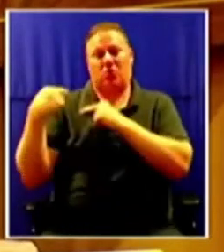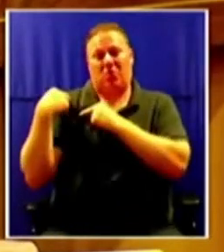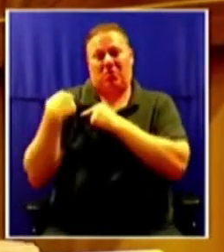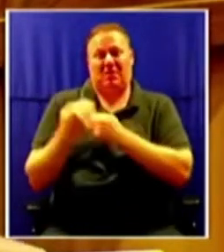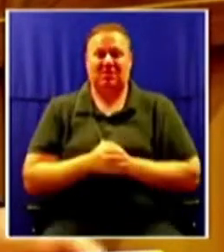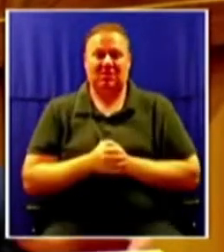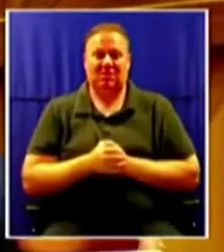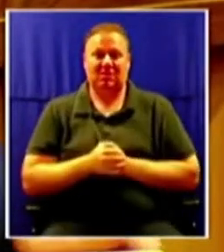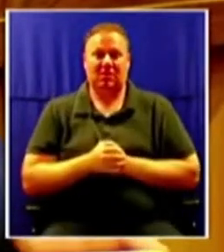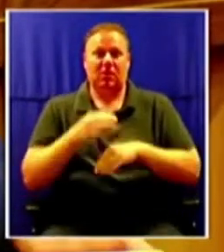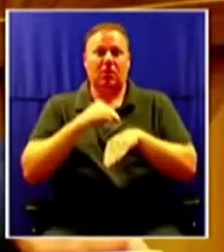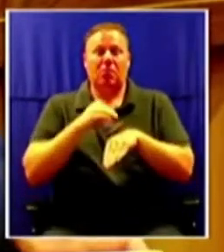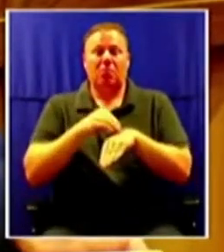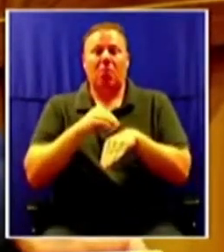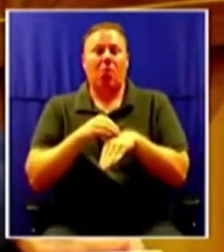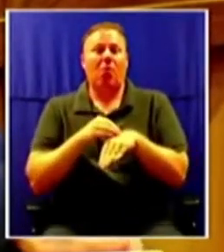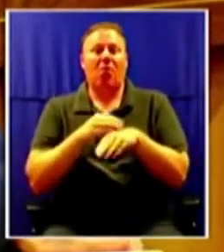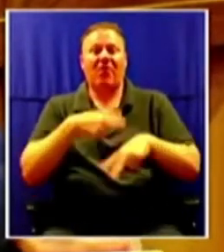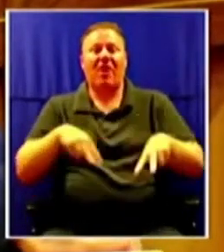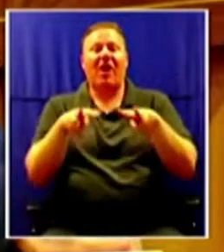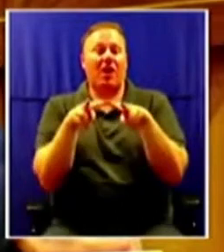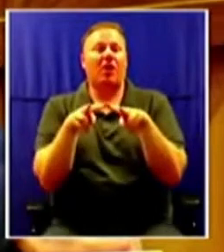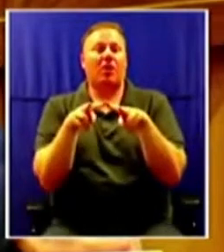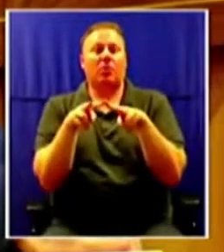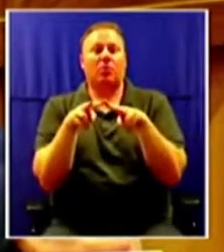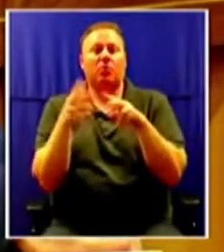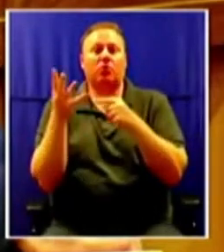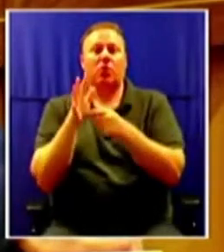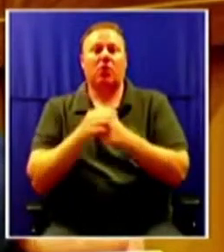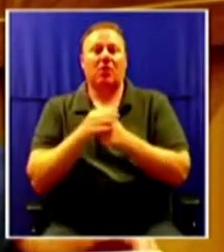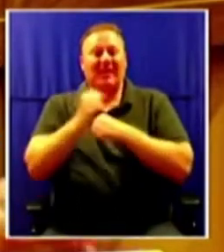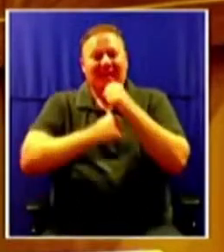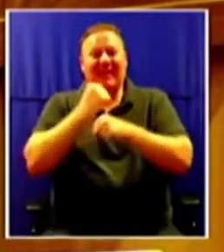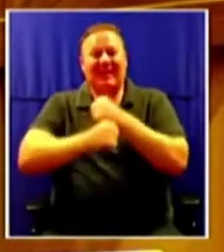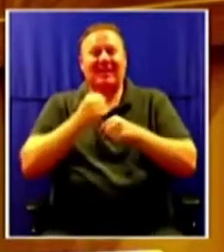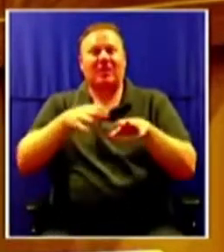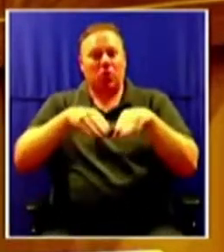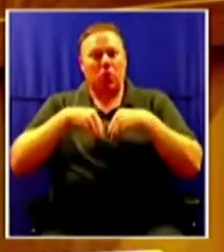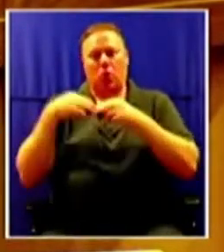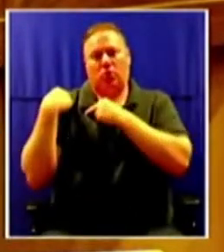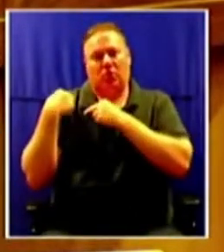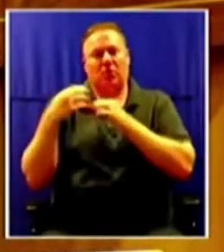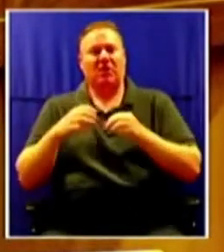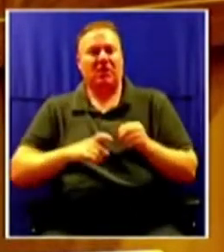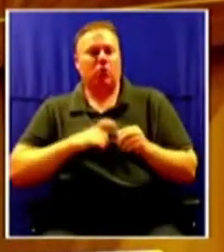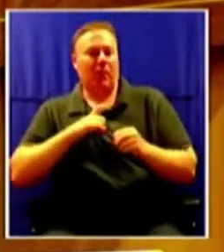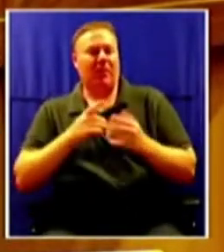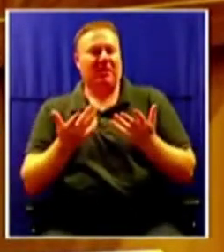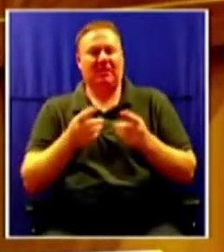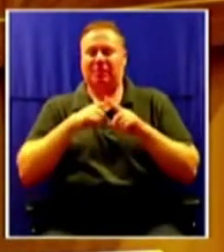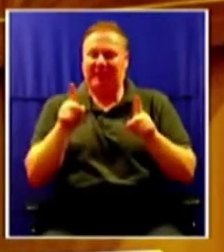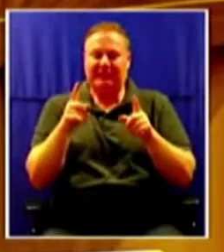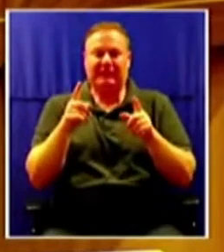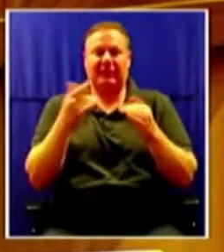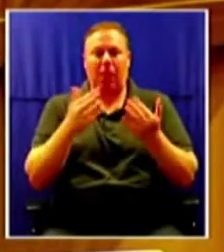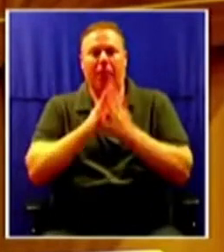much more valuable commodity that takes years to earn and only moments to squander. In your address almost a year ago regarding